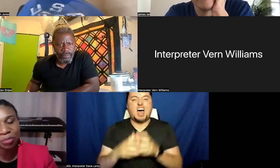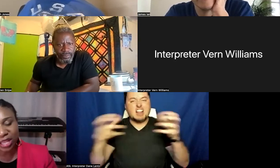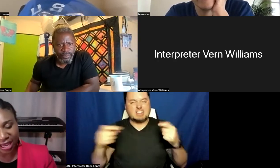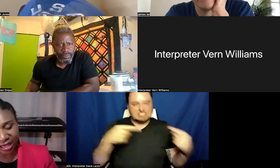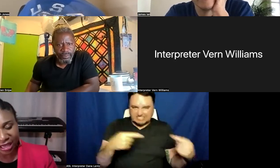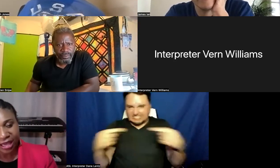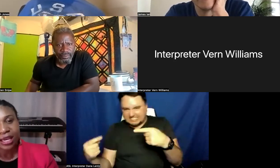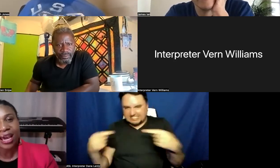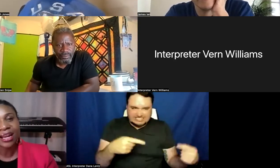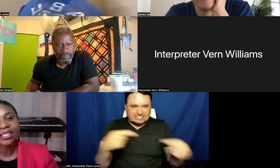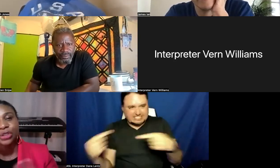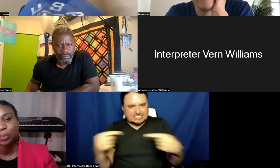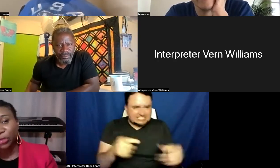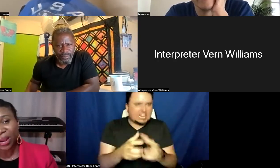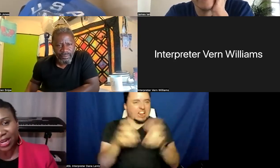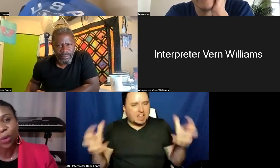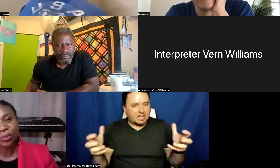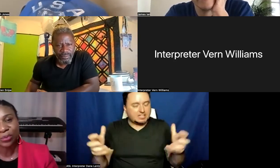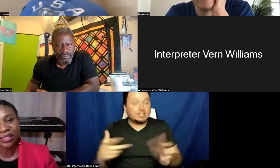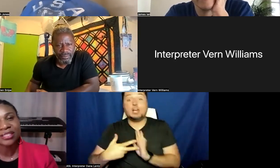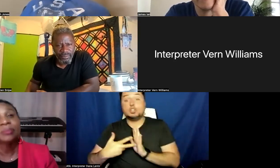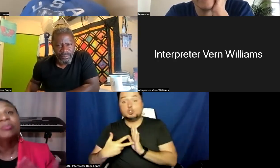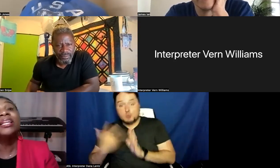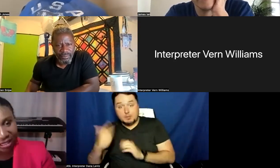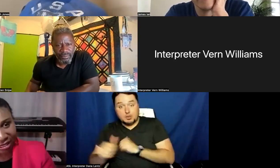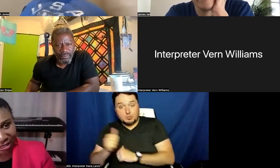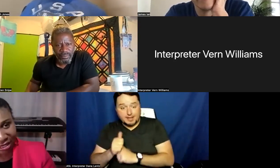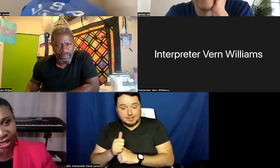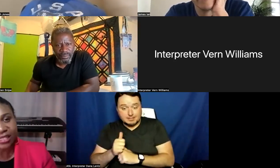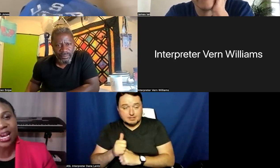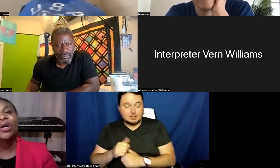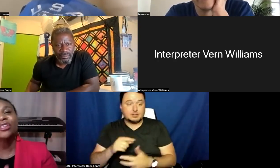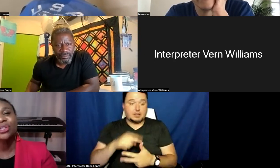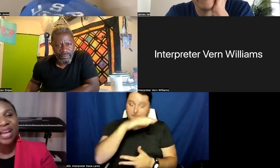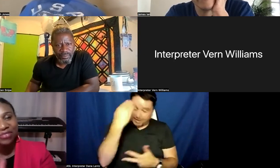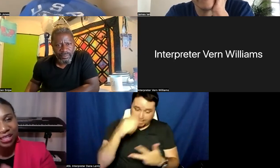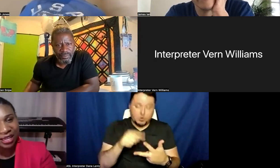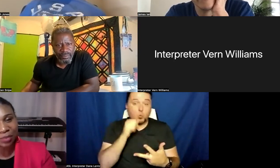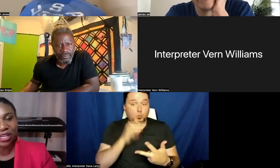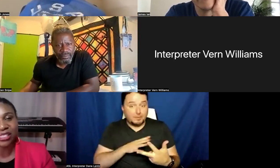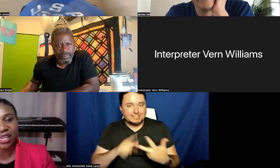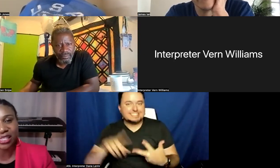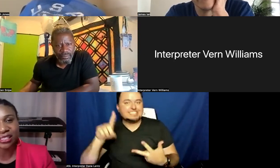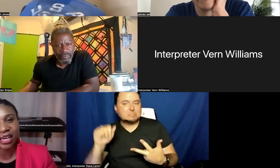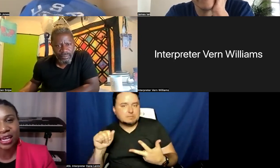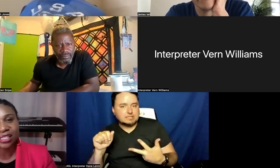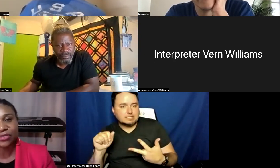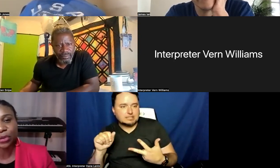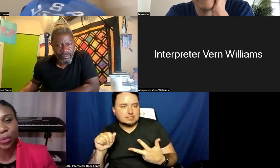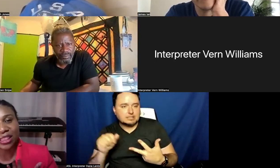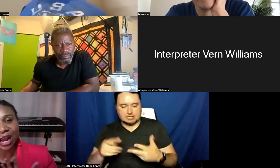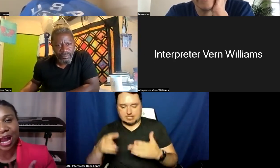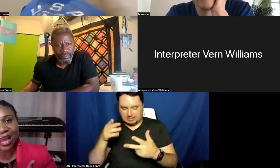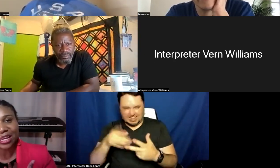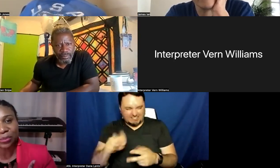at play. And as a triple threat, a woman with a disability, to have to also navigate that space is difficult. The